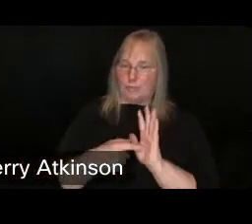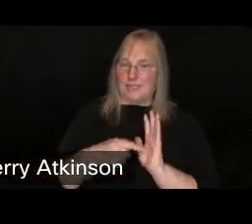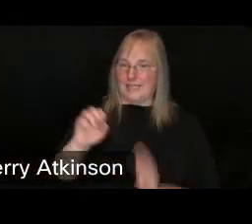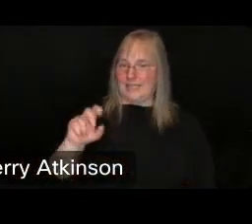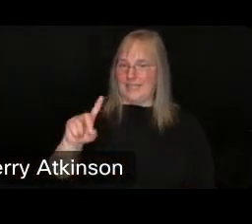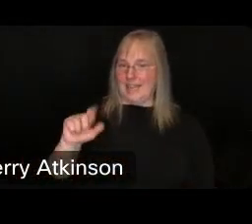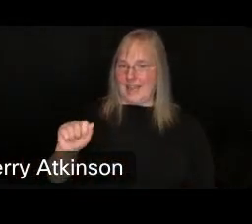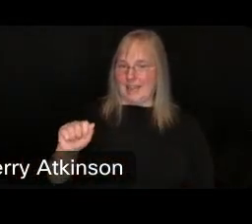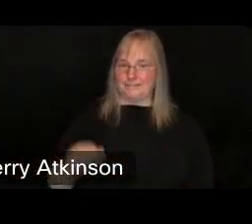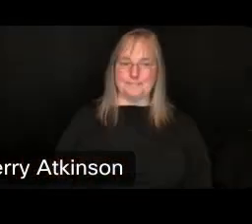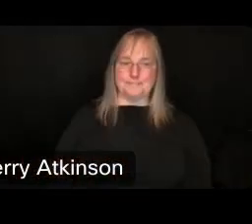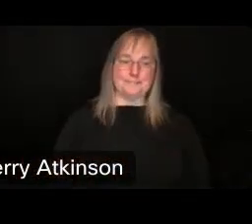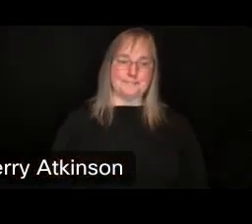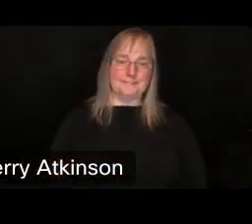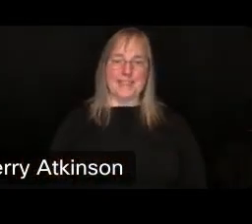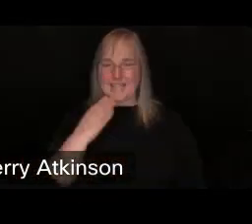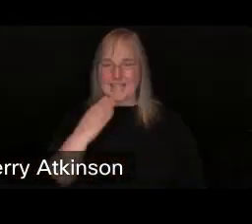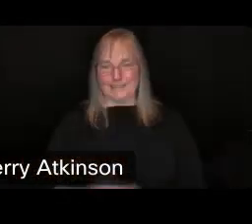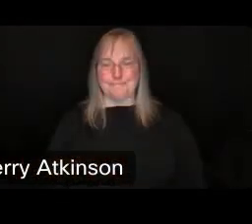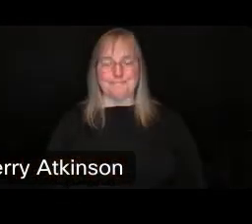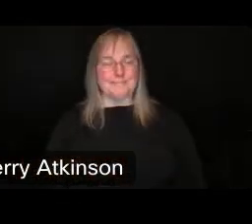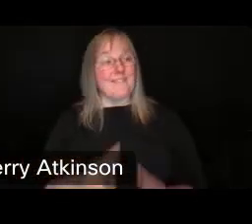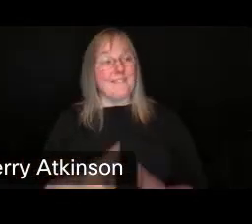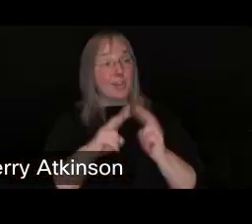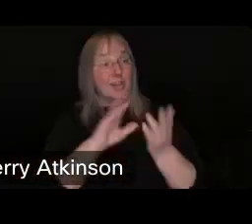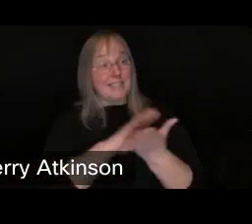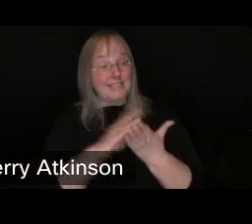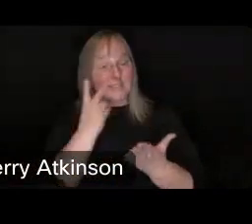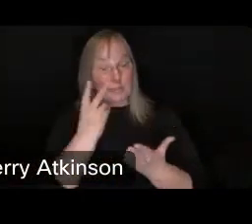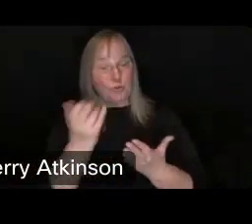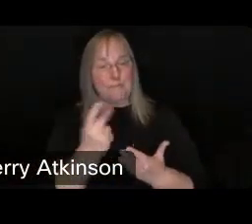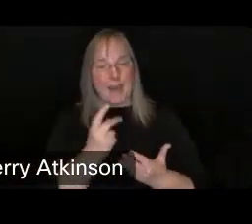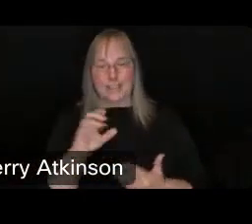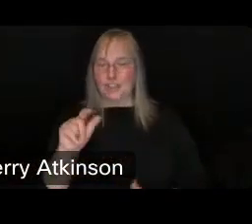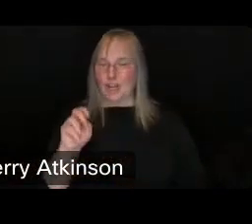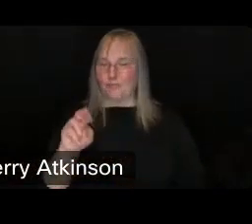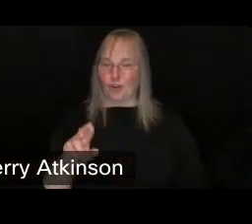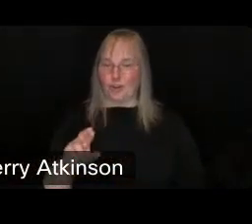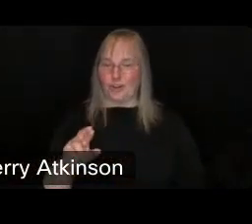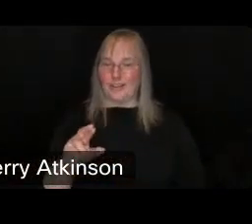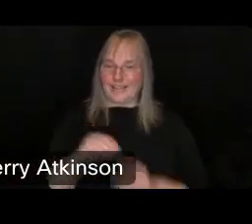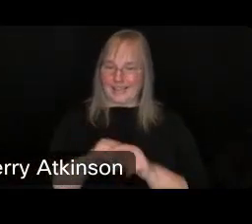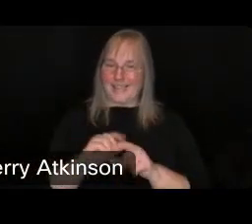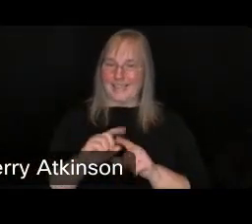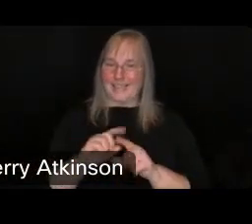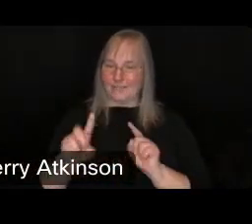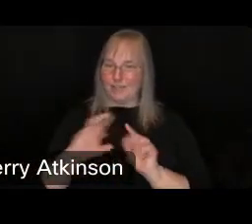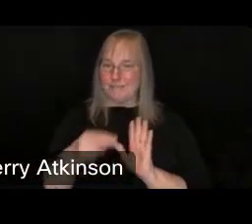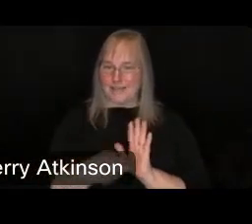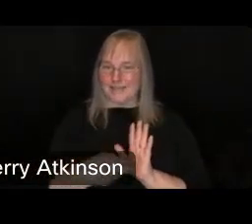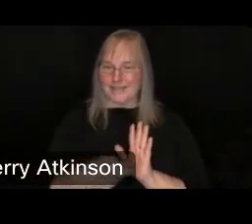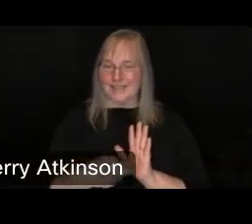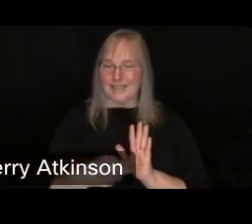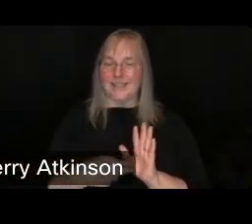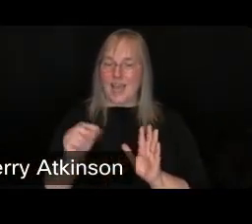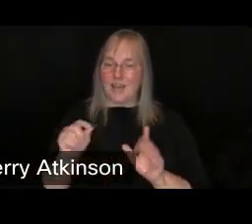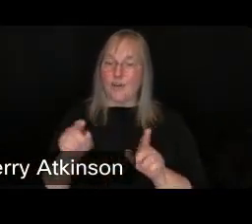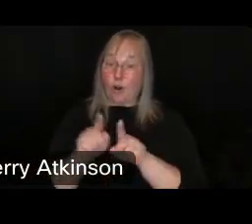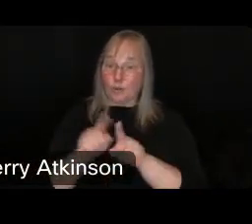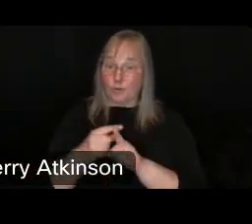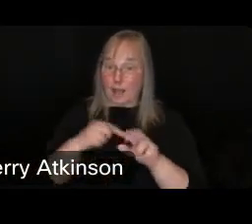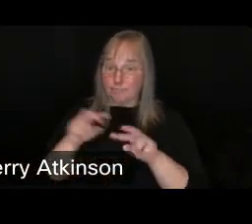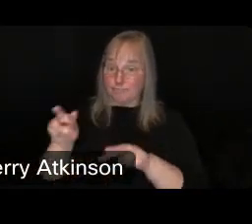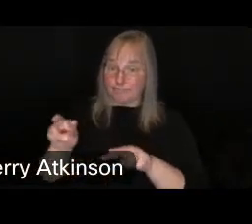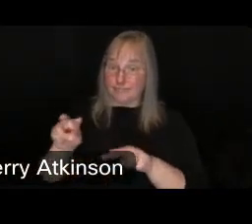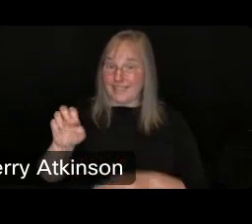Thanks. It's very nice to see you back, Jennifer, in a different capacity there, and also look forward to the